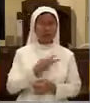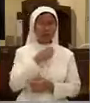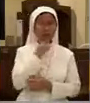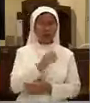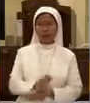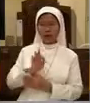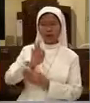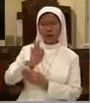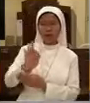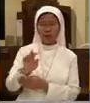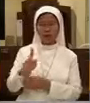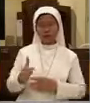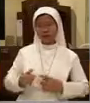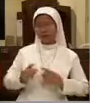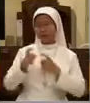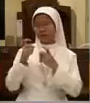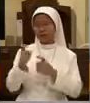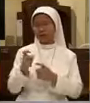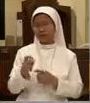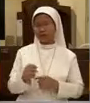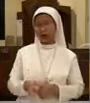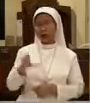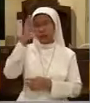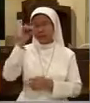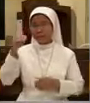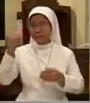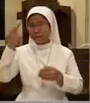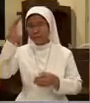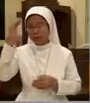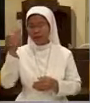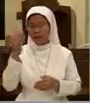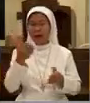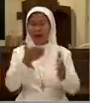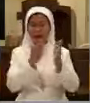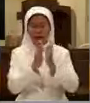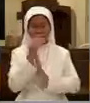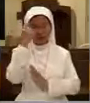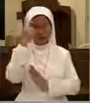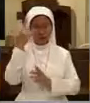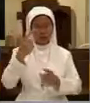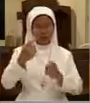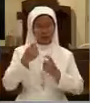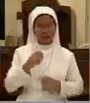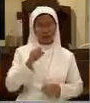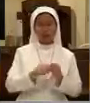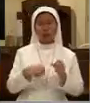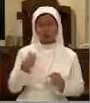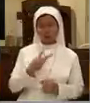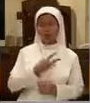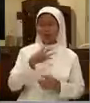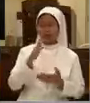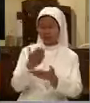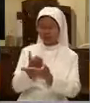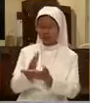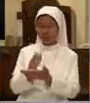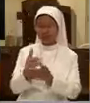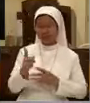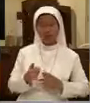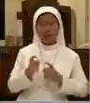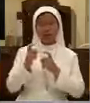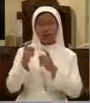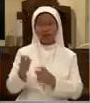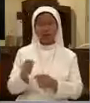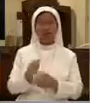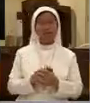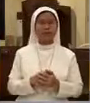the gift. No. He asked for the gift. And then we shared the gift. But I tell